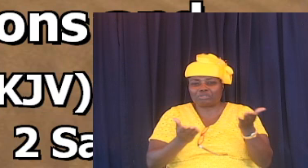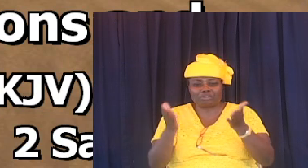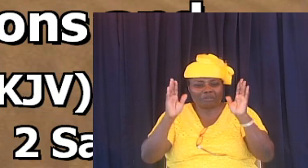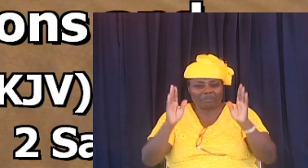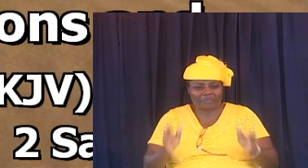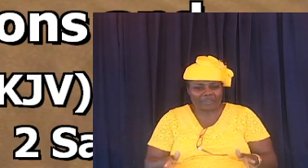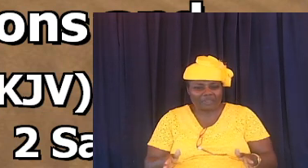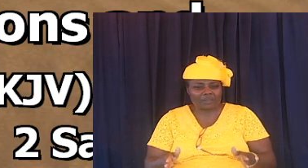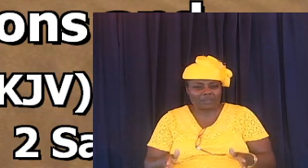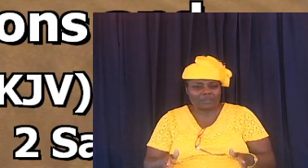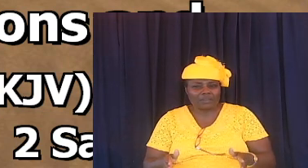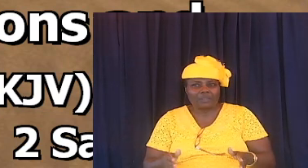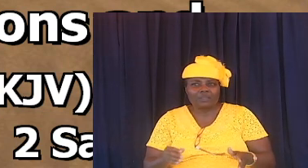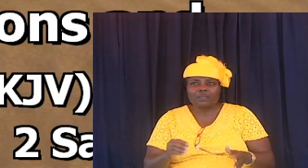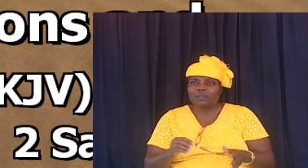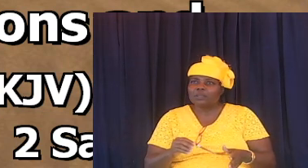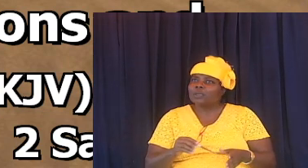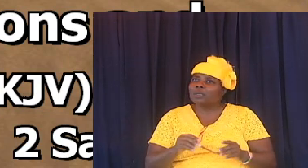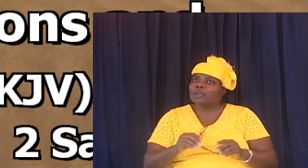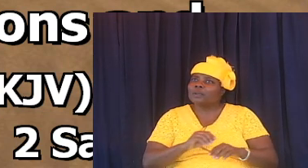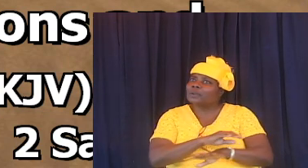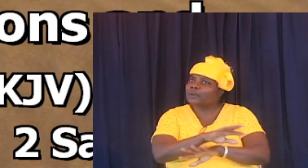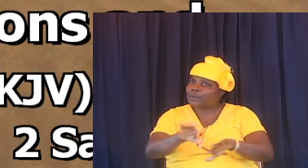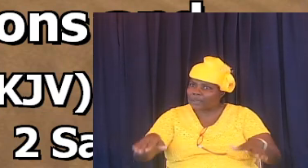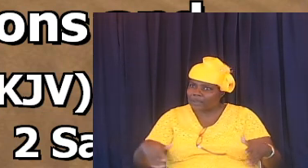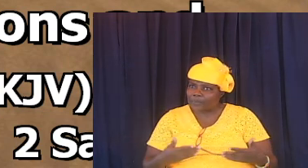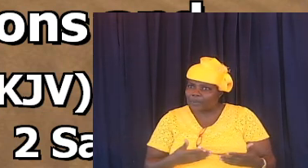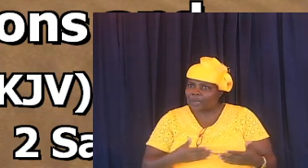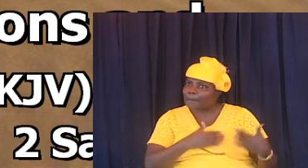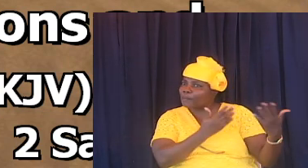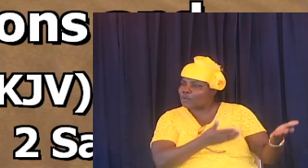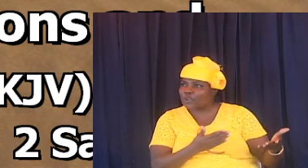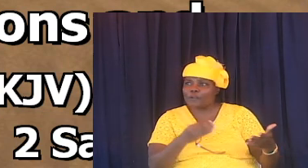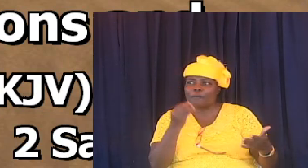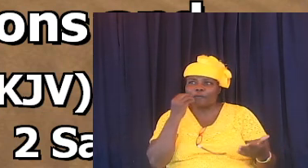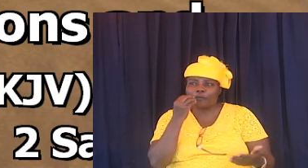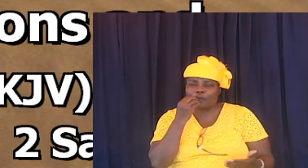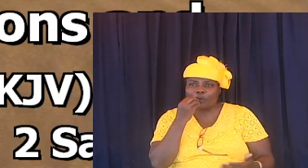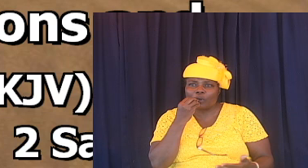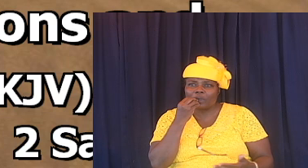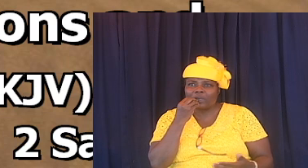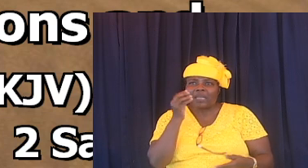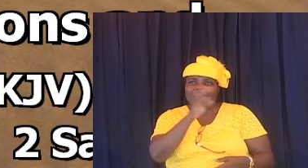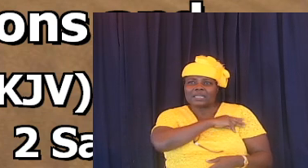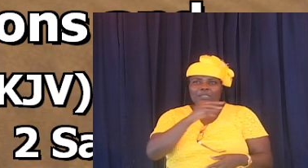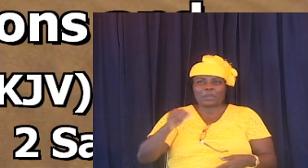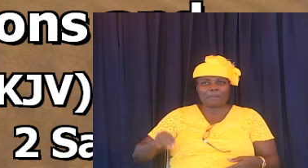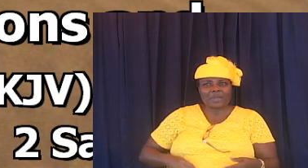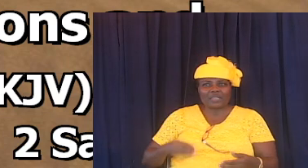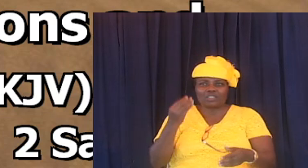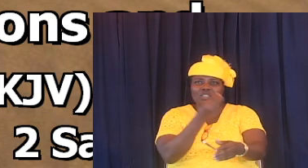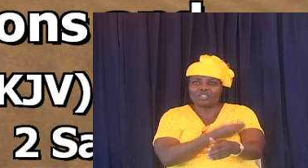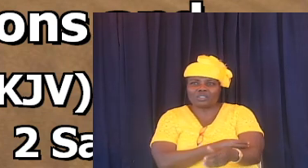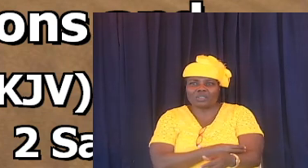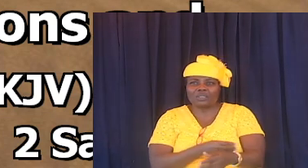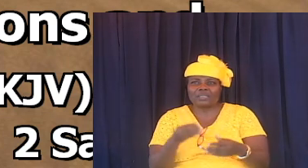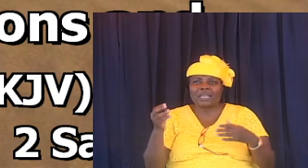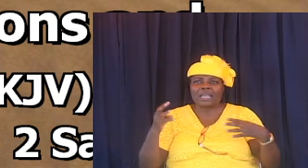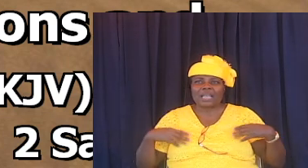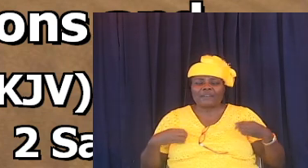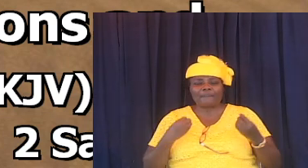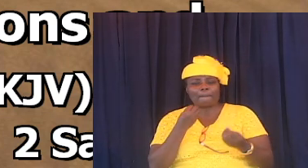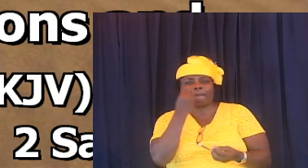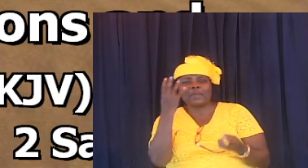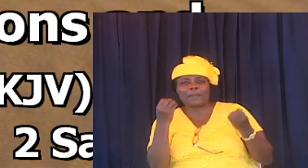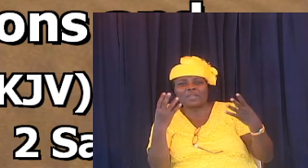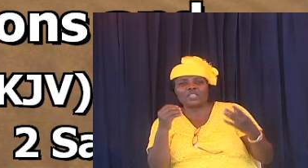for him, and thou shalt bring in the fruit that thy master's son may have food to eat. But Mephibosheth,